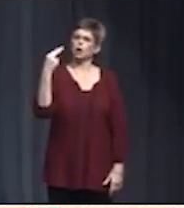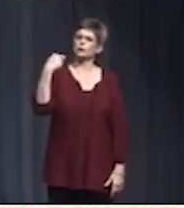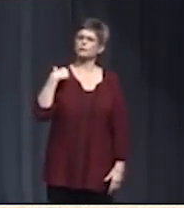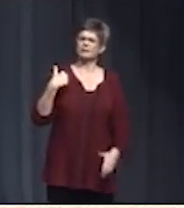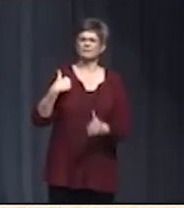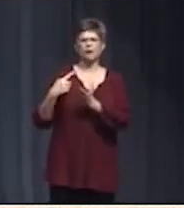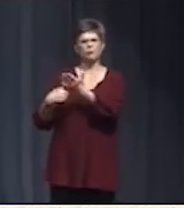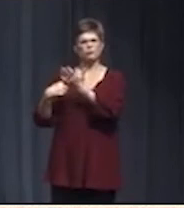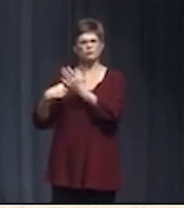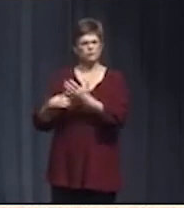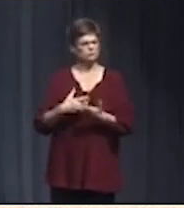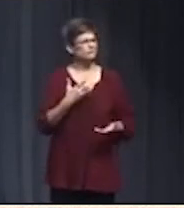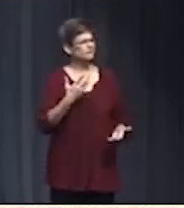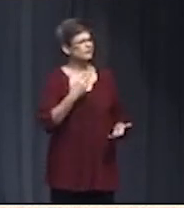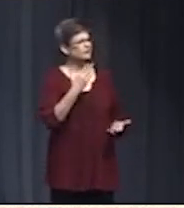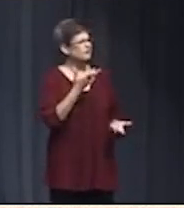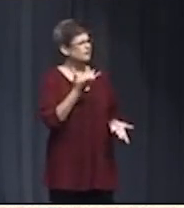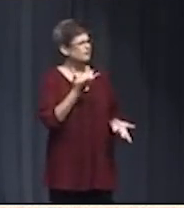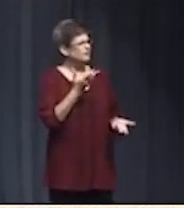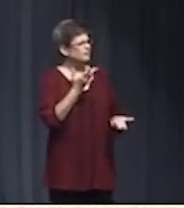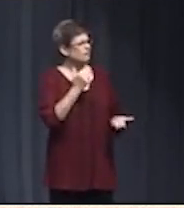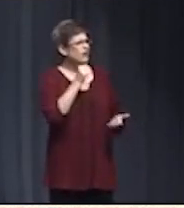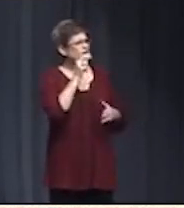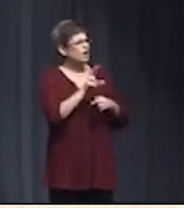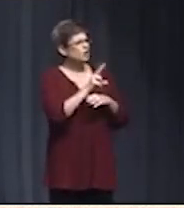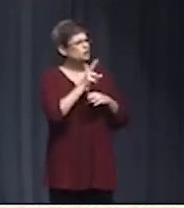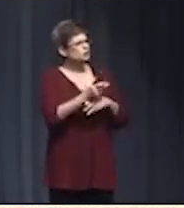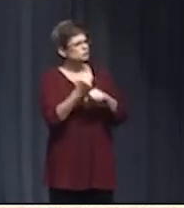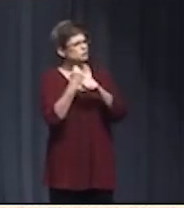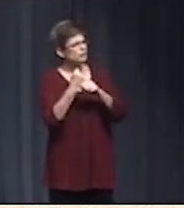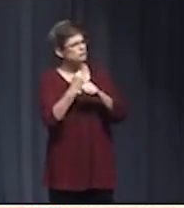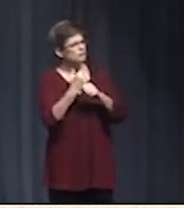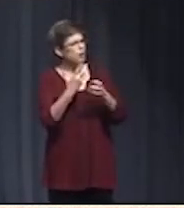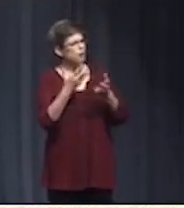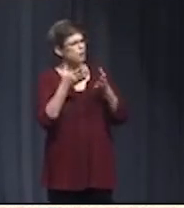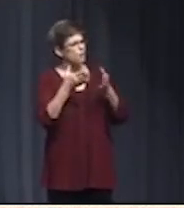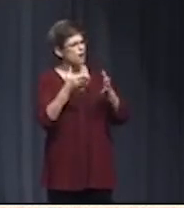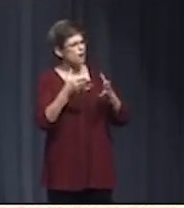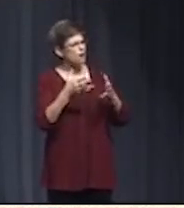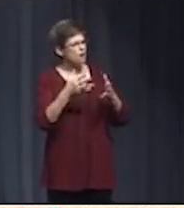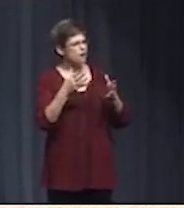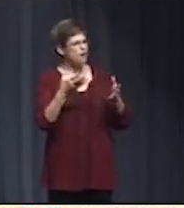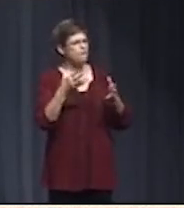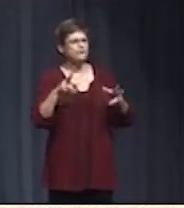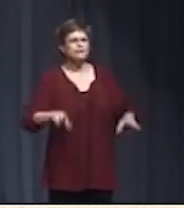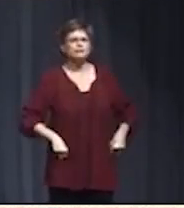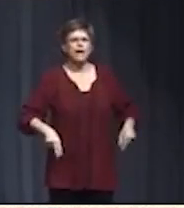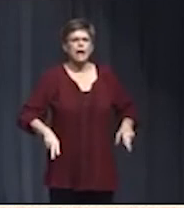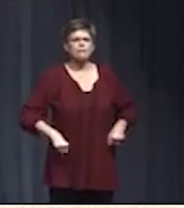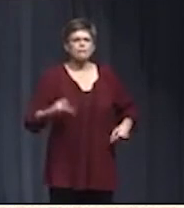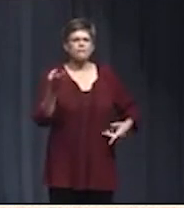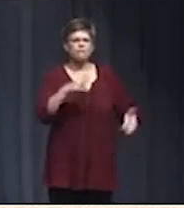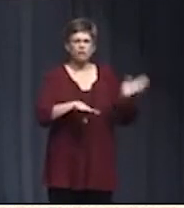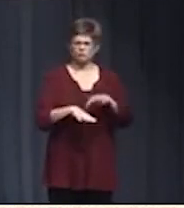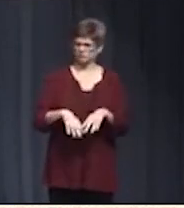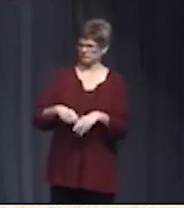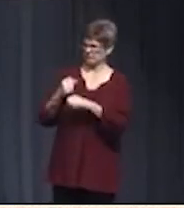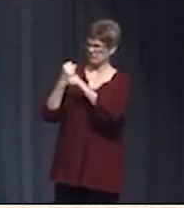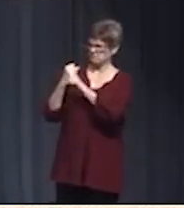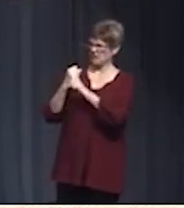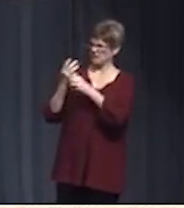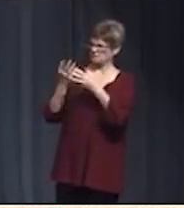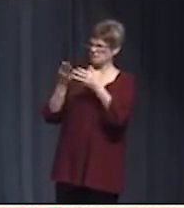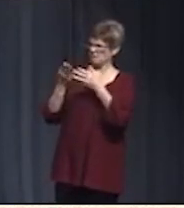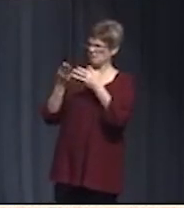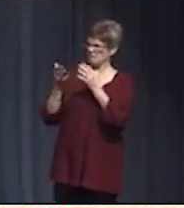she said, "Well, why don't you use the baseball method of diaper folding?" Baseball method of diaper folding? I've